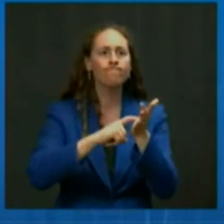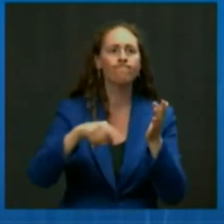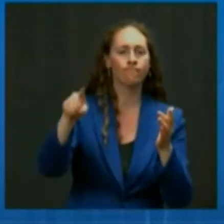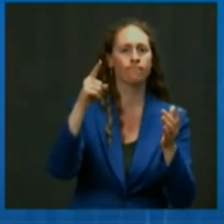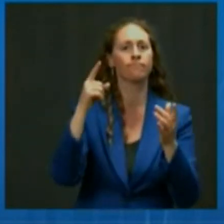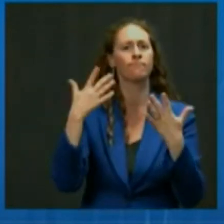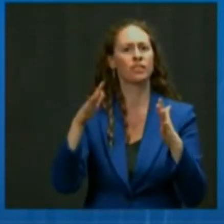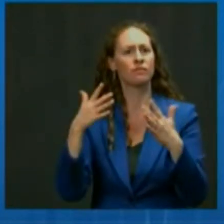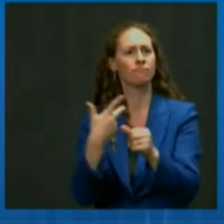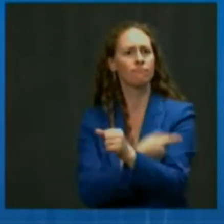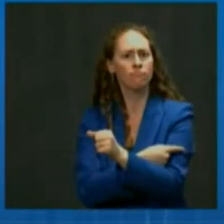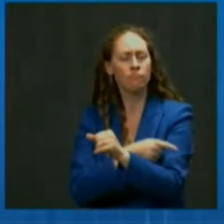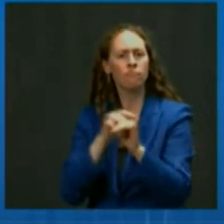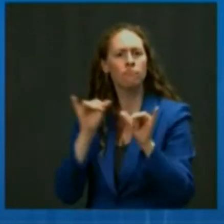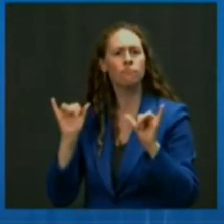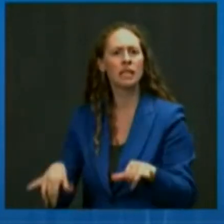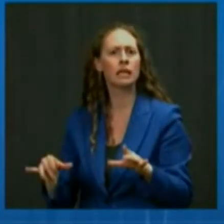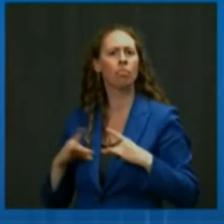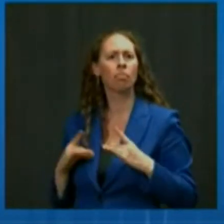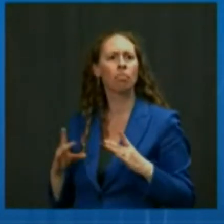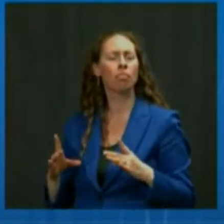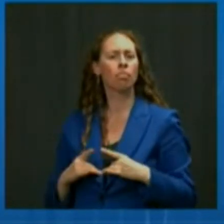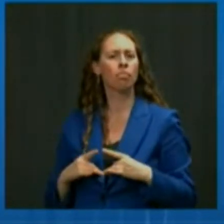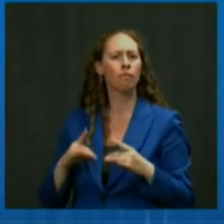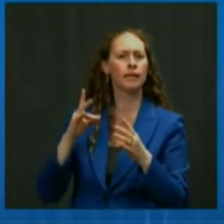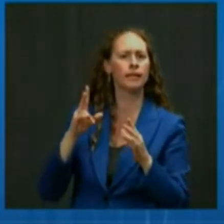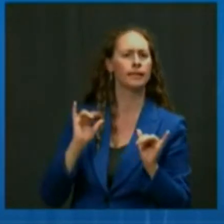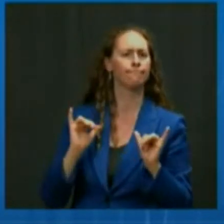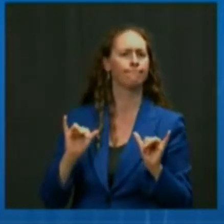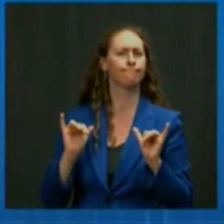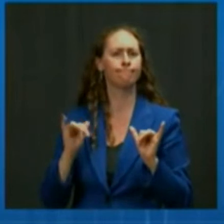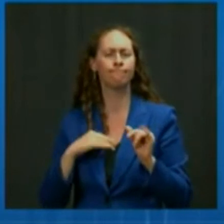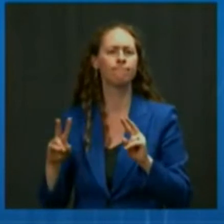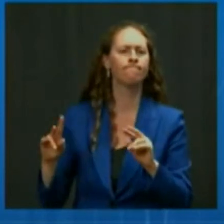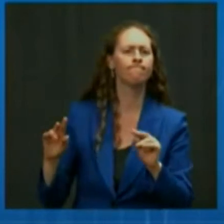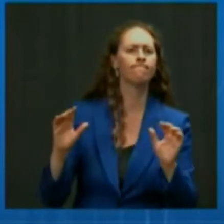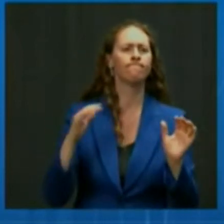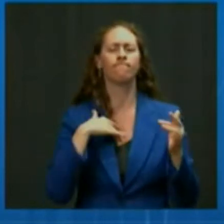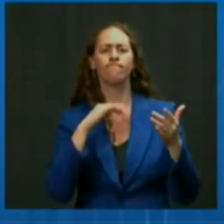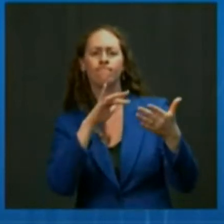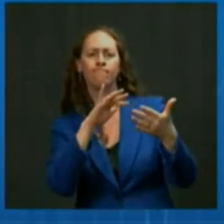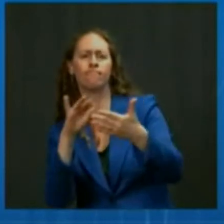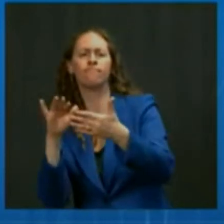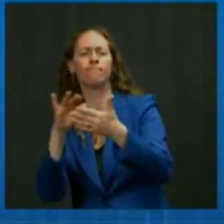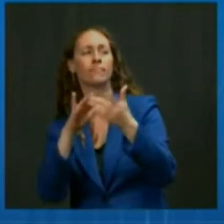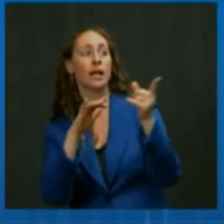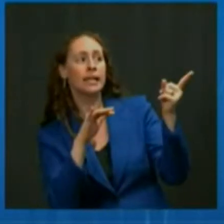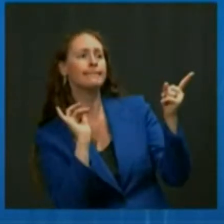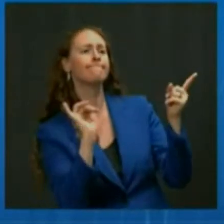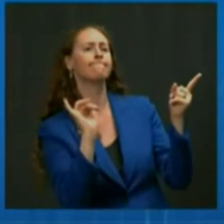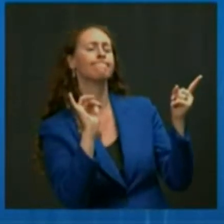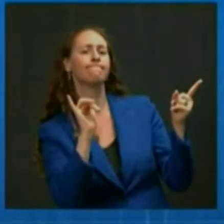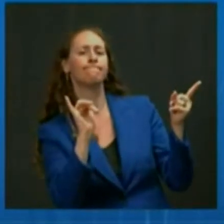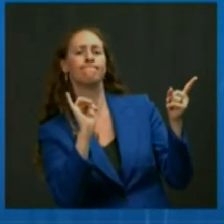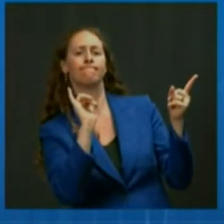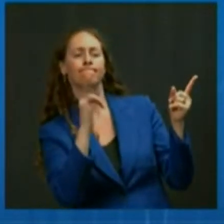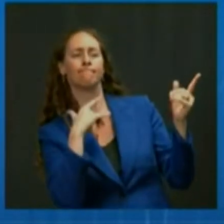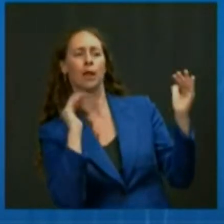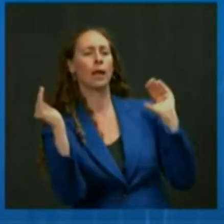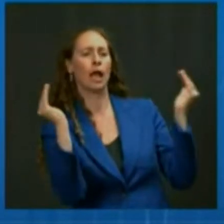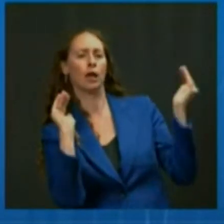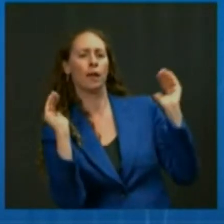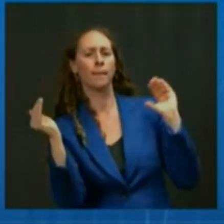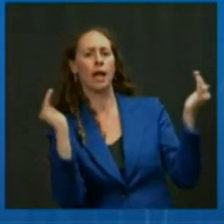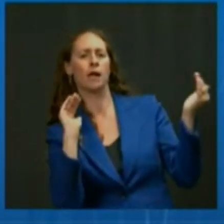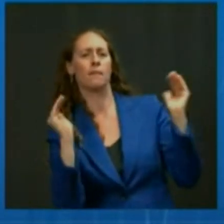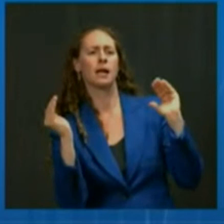infection. We are watching other countries, the experience of other countries carefully, and concerned that we too will see what Israel is